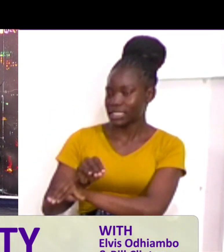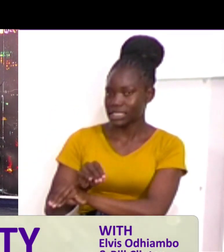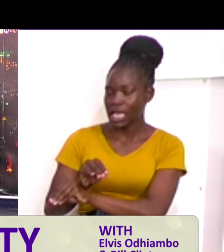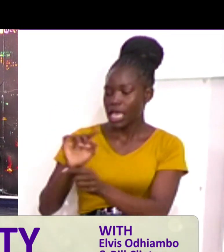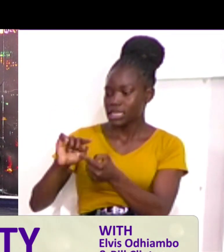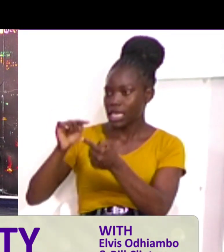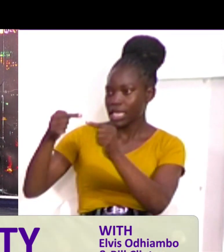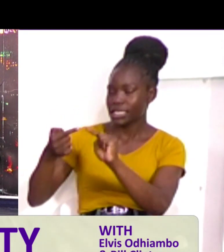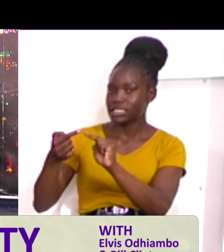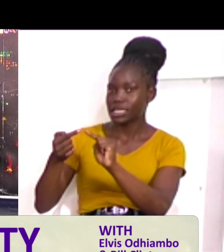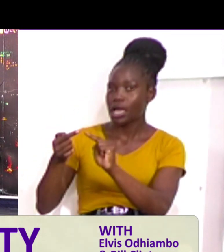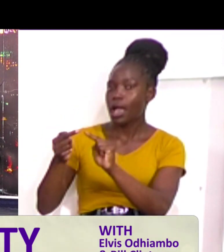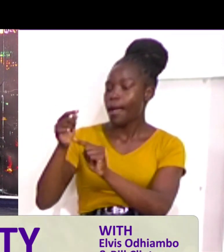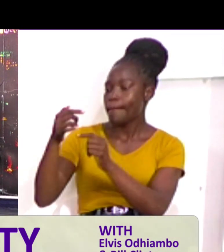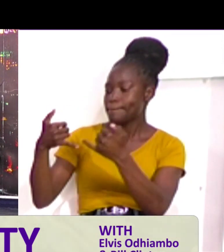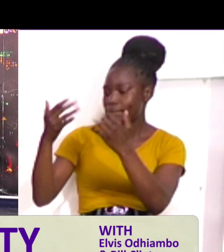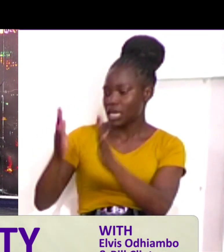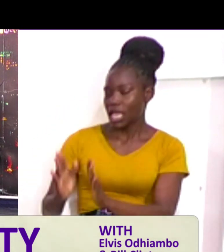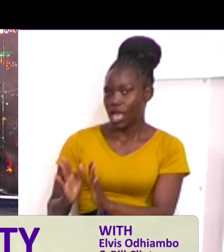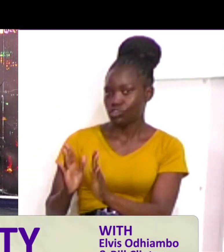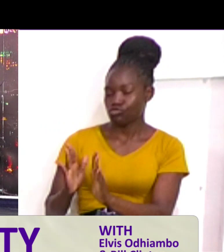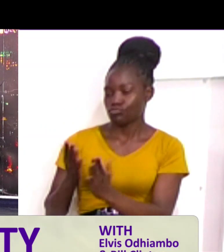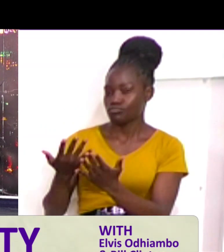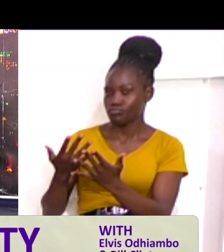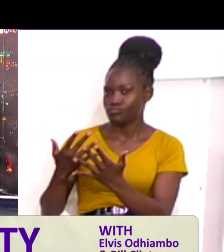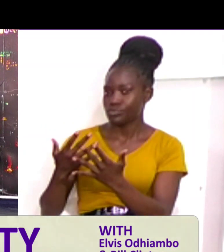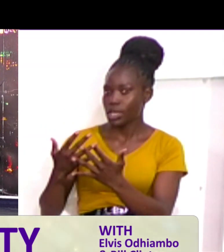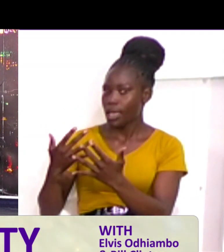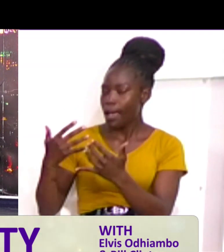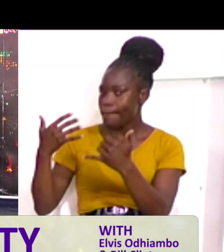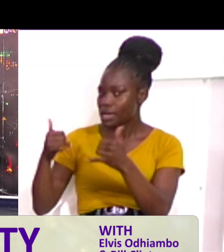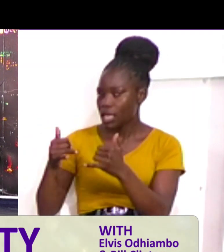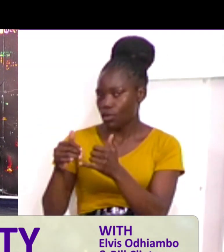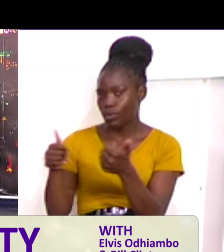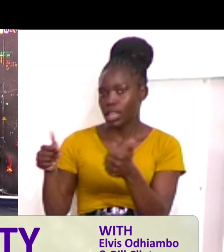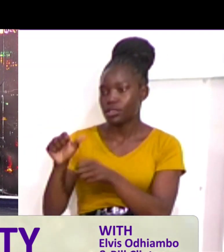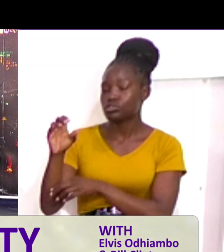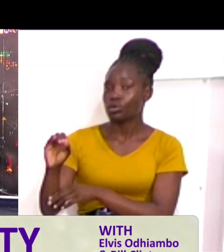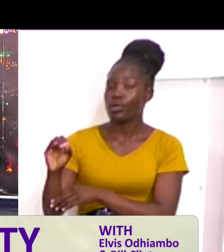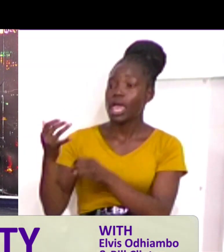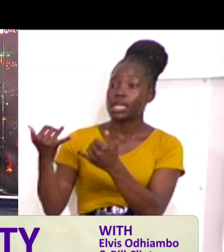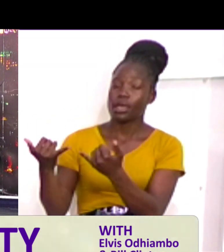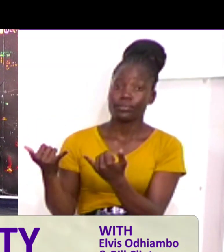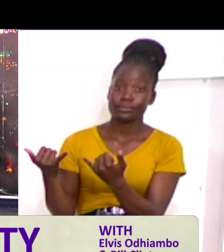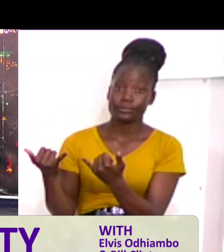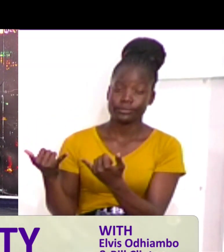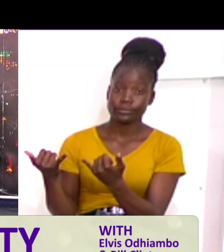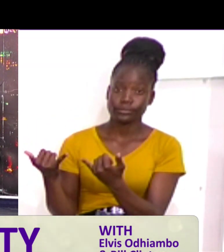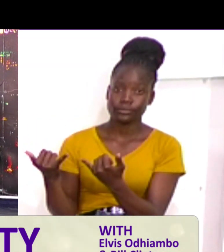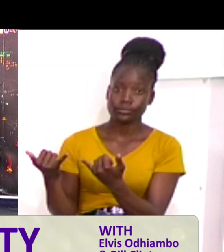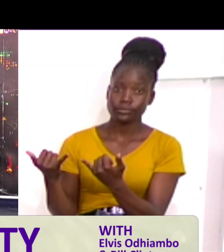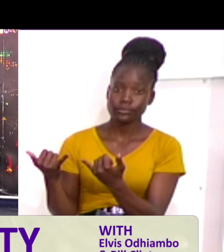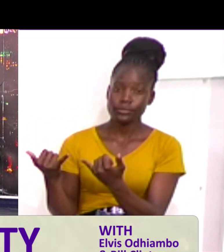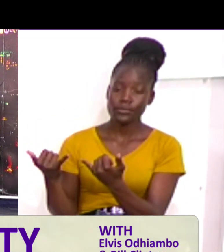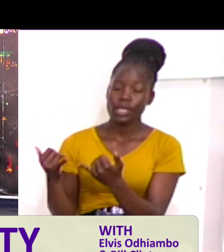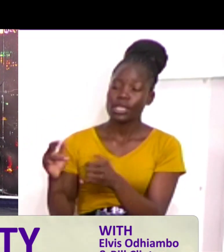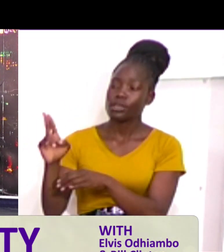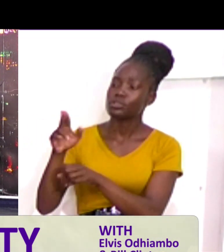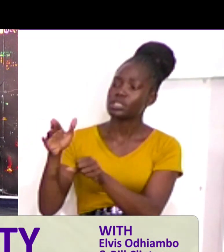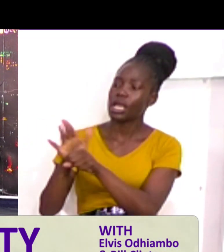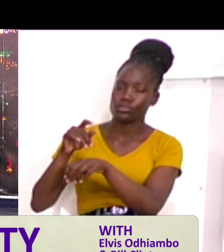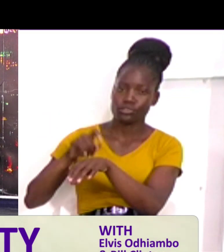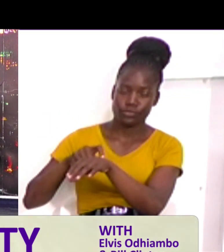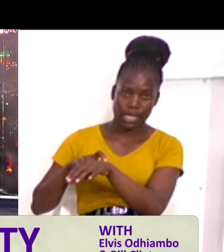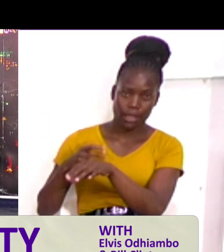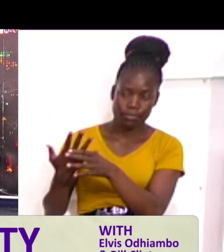the injured player to catch up with the game. Yes. So you see, it will take them a lot of time. It is